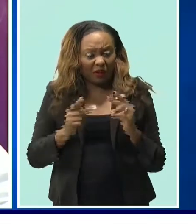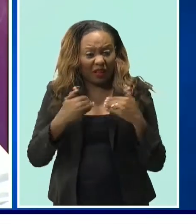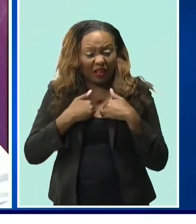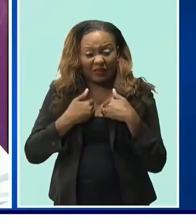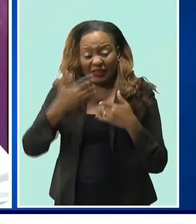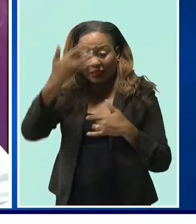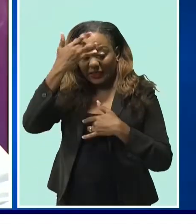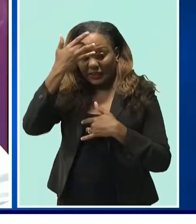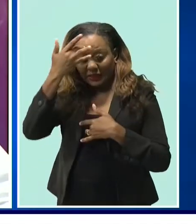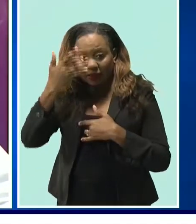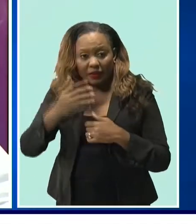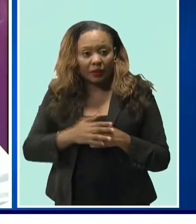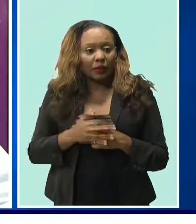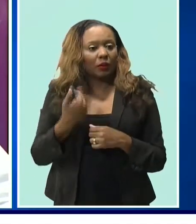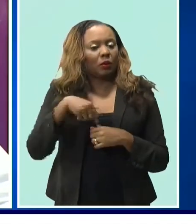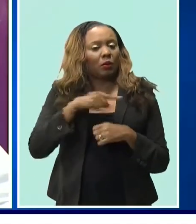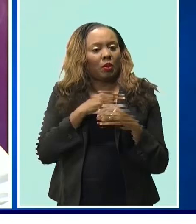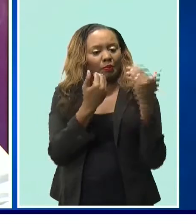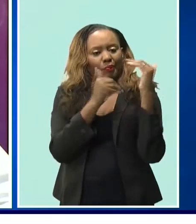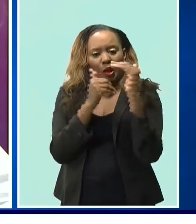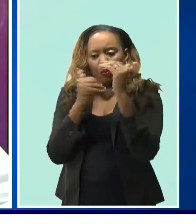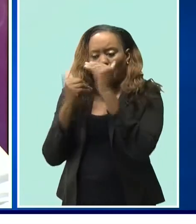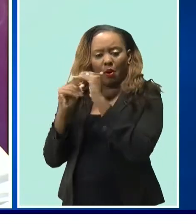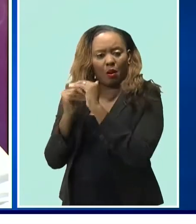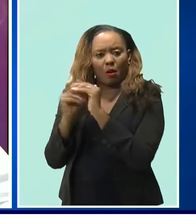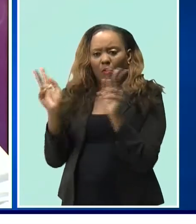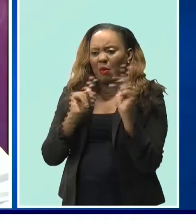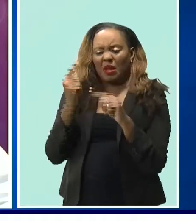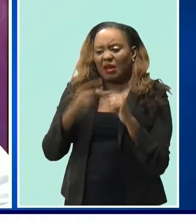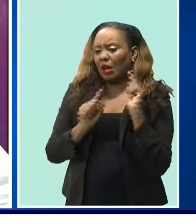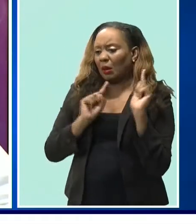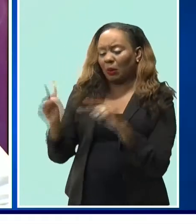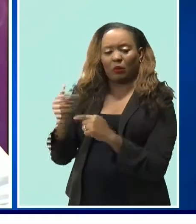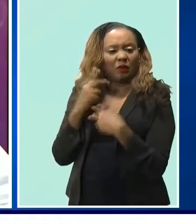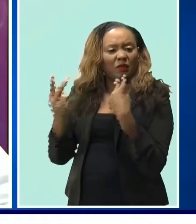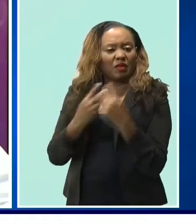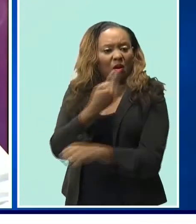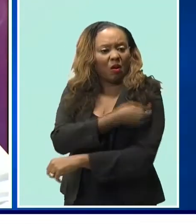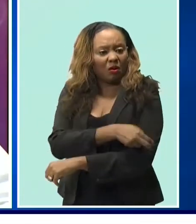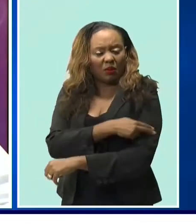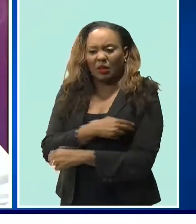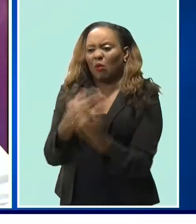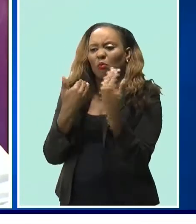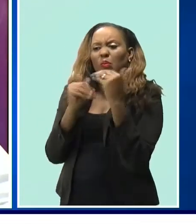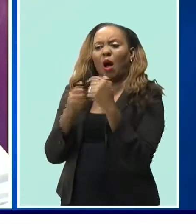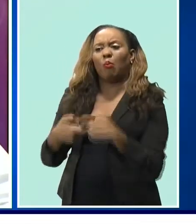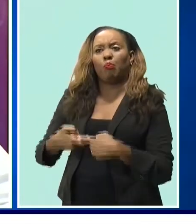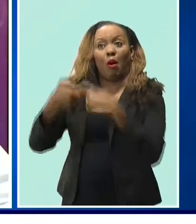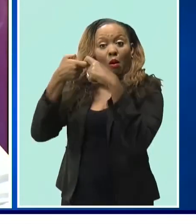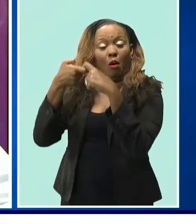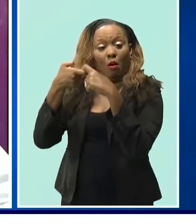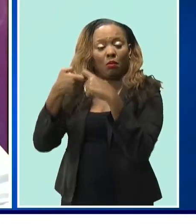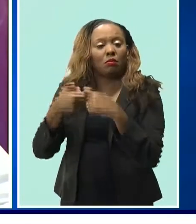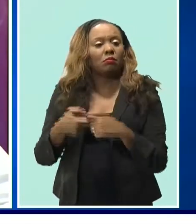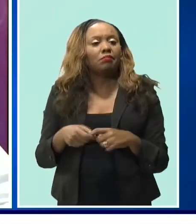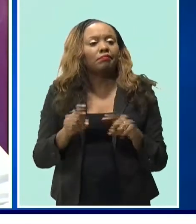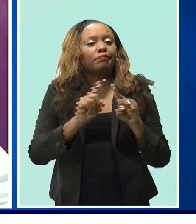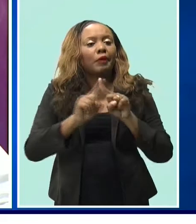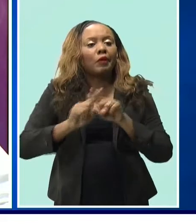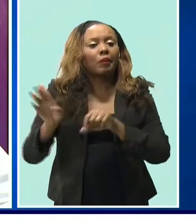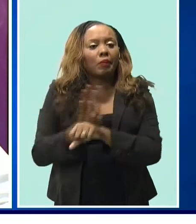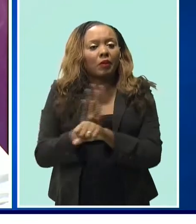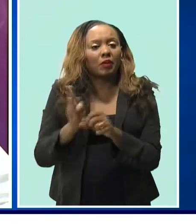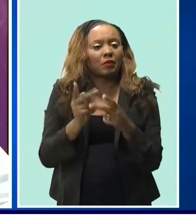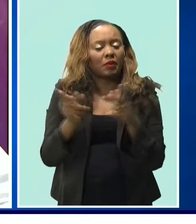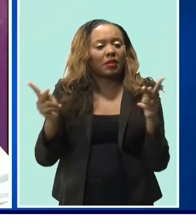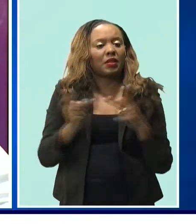We restricted from very early visits at the elderly care facilities. We also, a number of the business places, put in